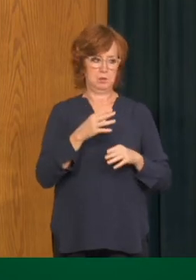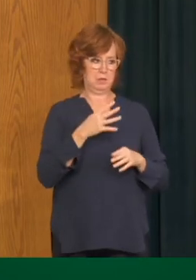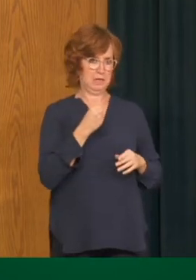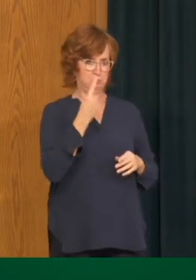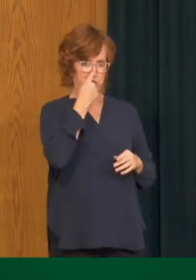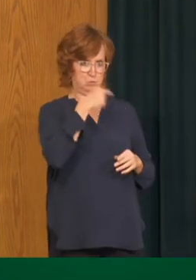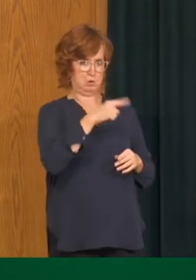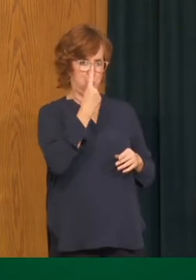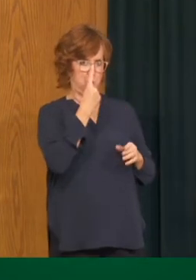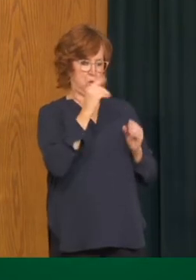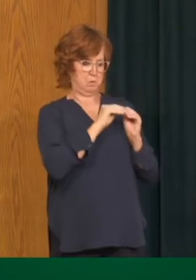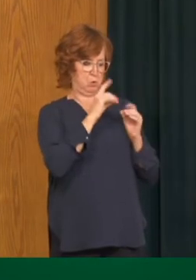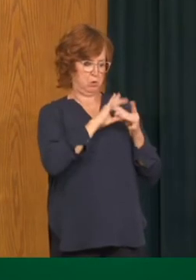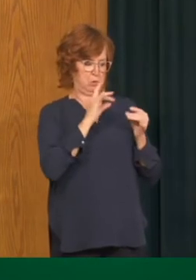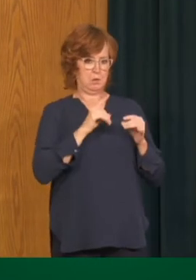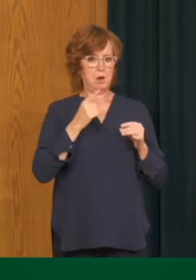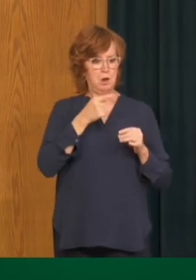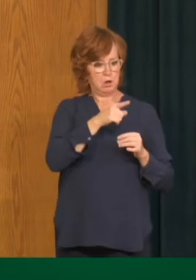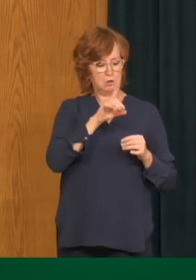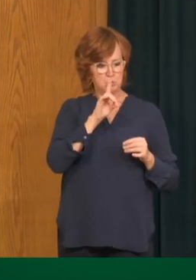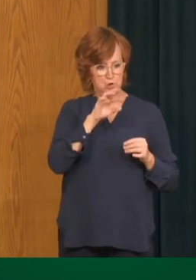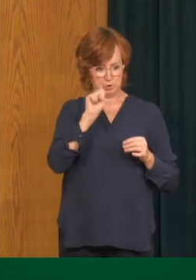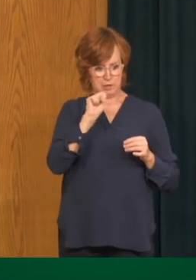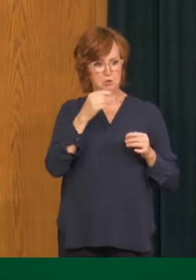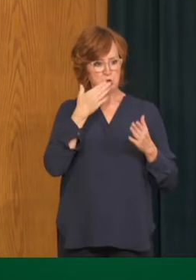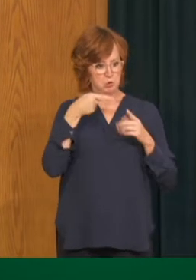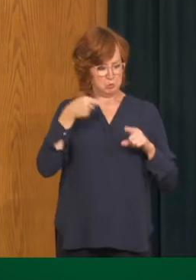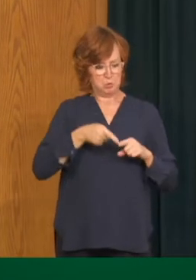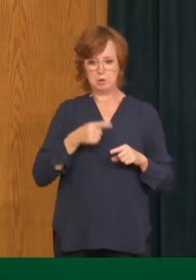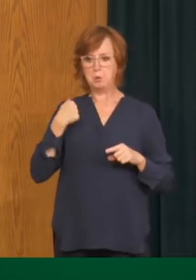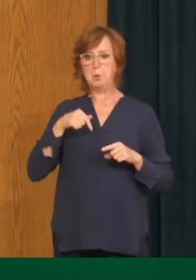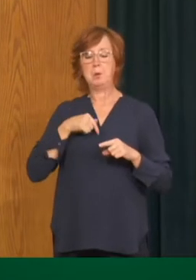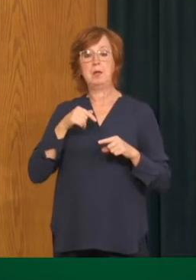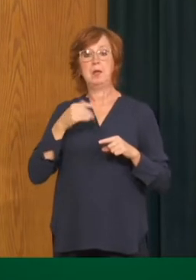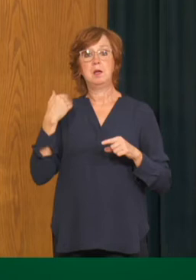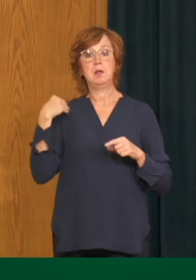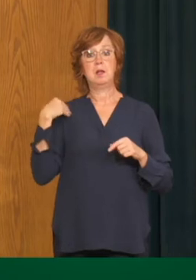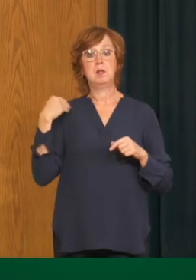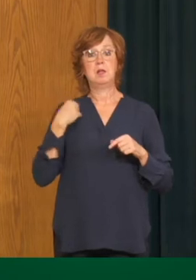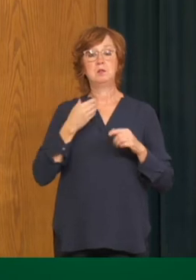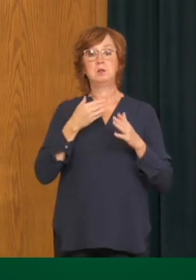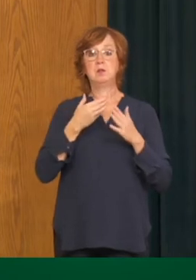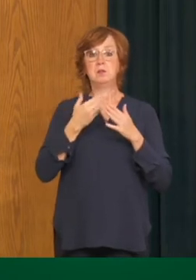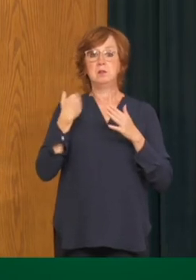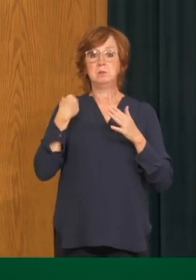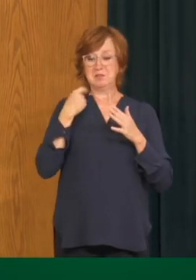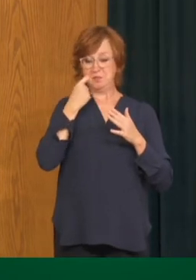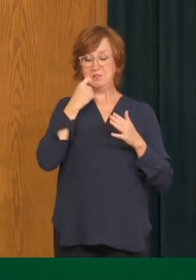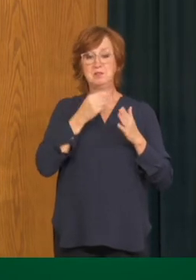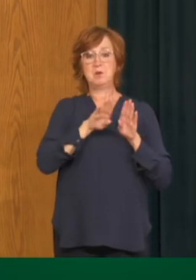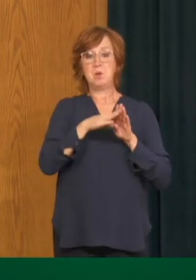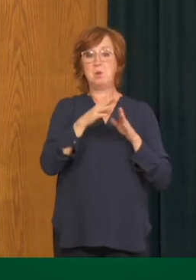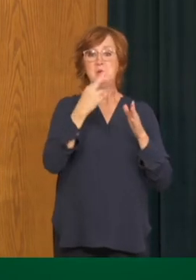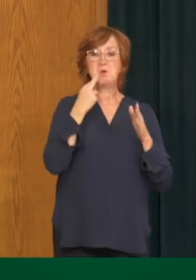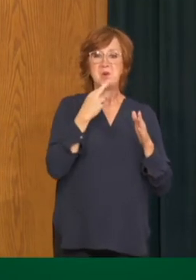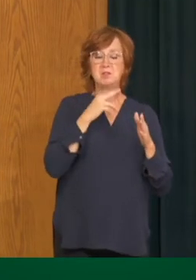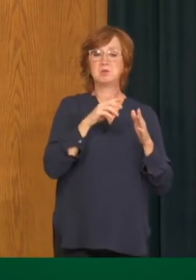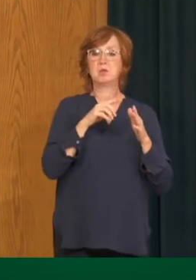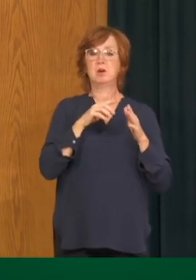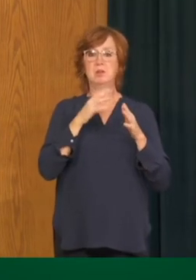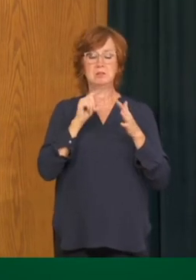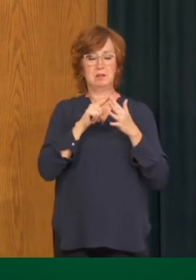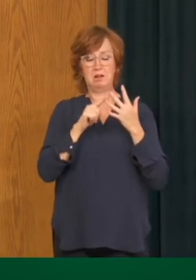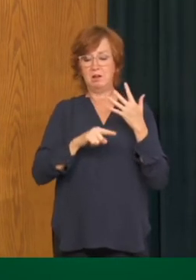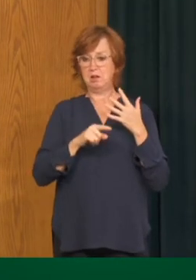that quickly. Dr. Shahab brings up a good point. When we reopened the retail sector of our economy, things like restaurants, there was concern